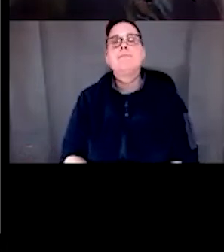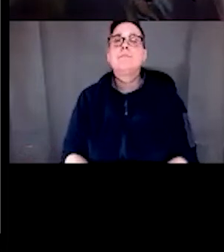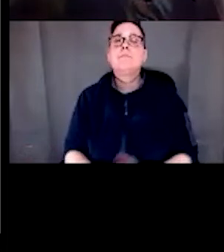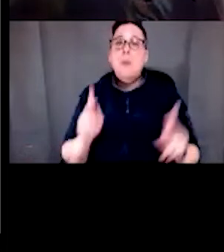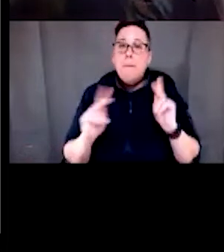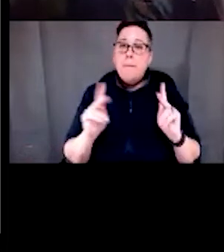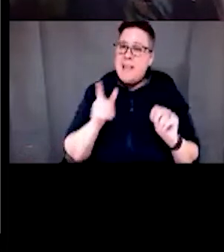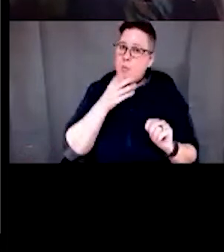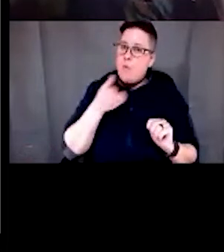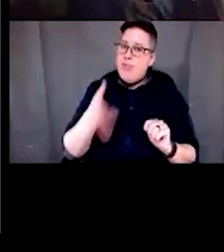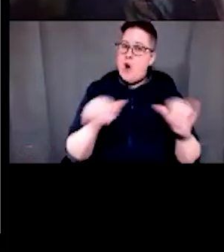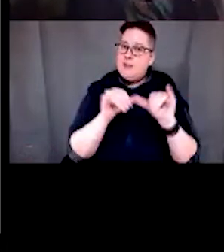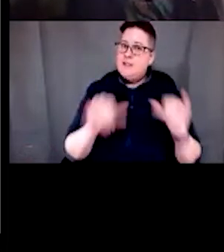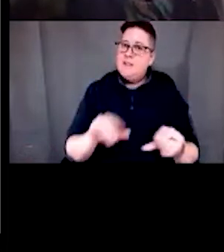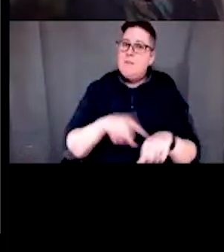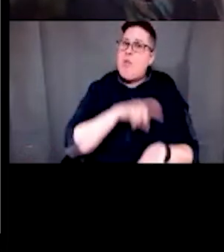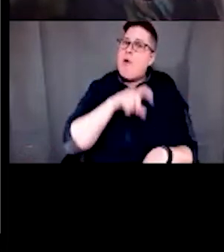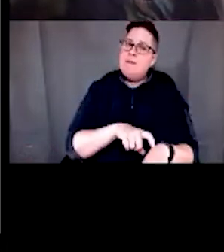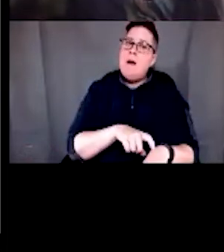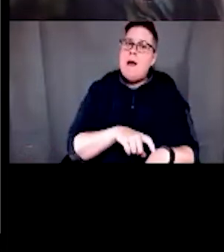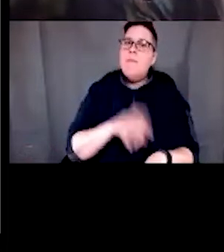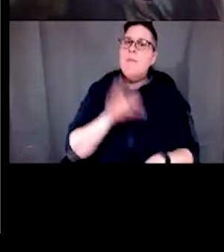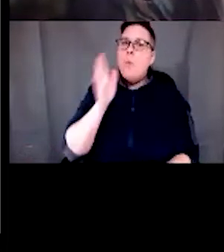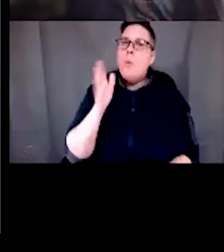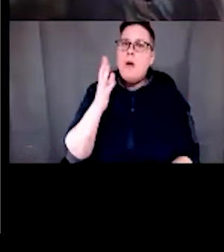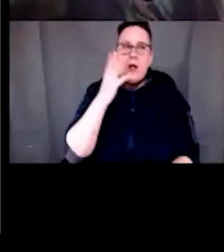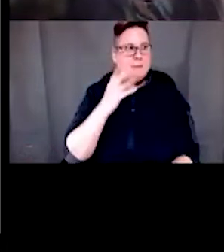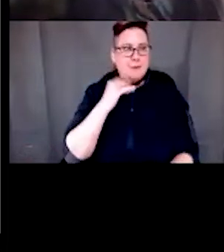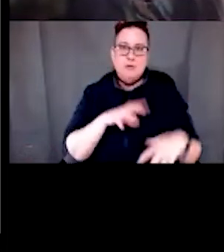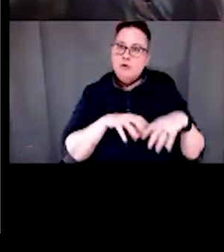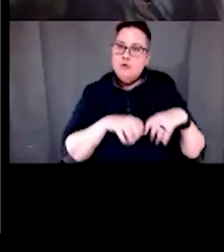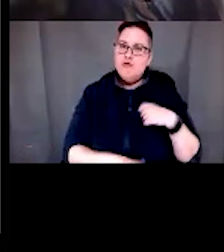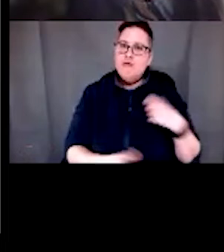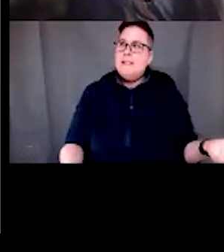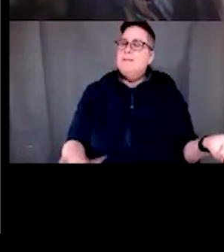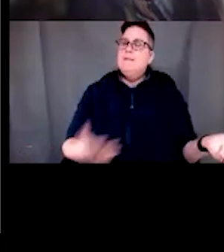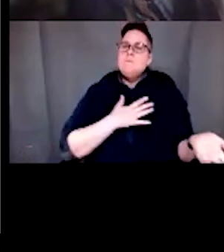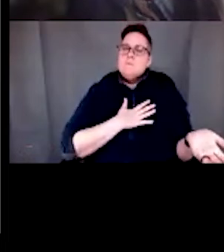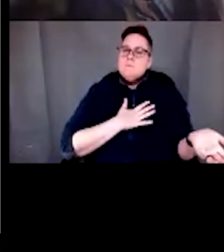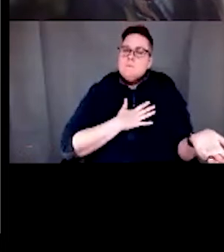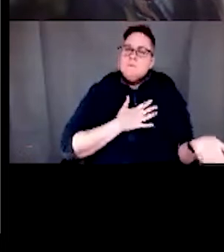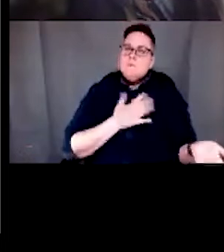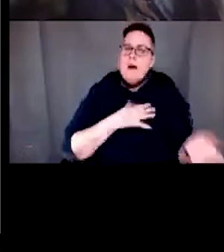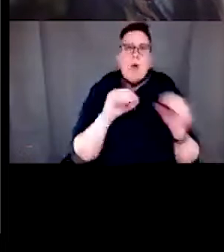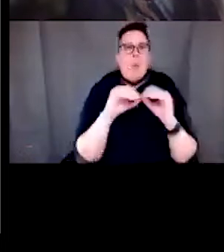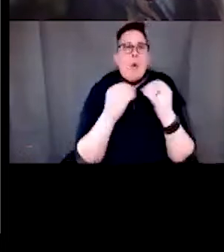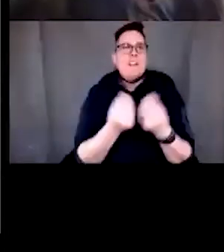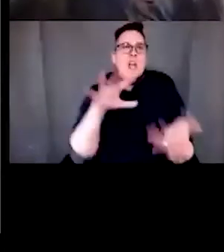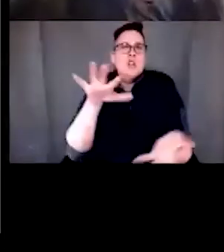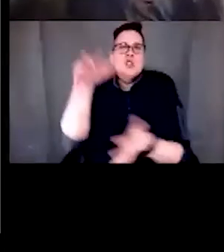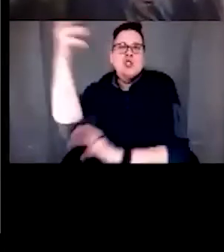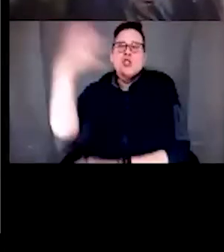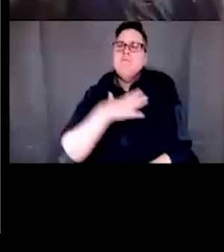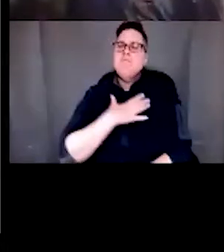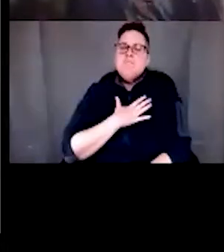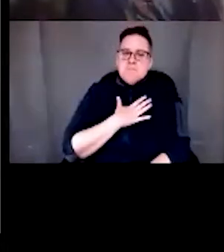for any length of time experience grief, organizational grief. And similarly,